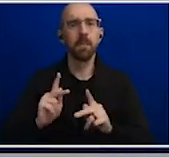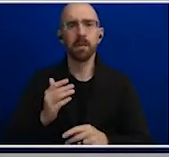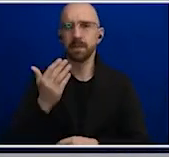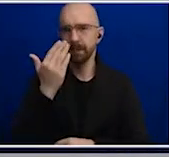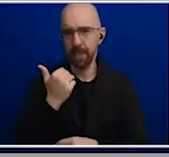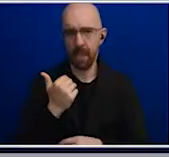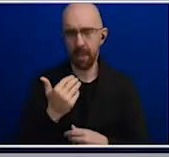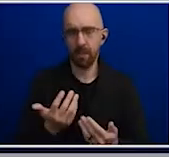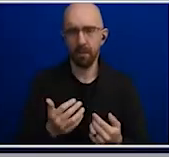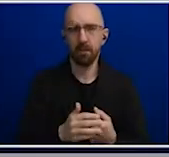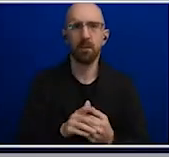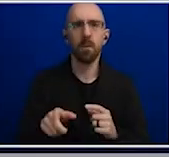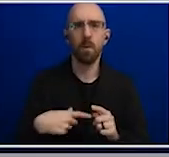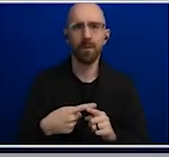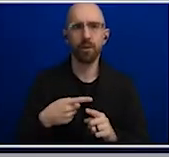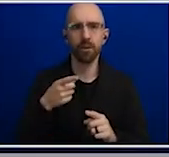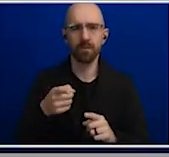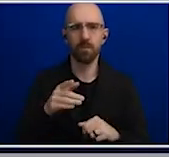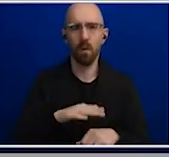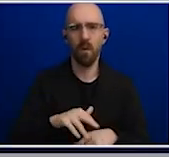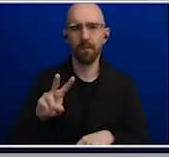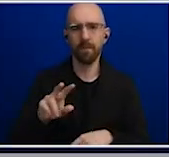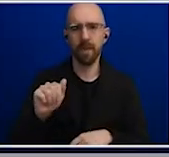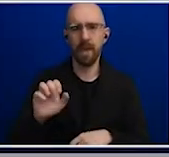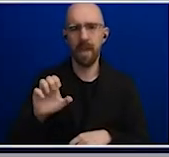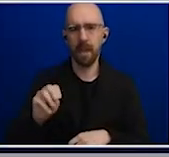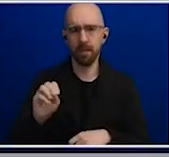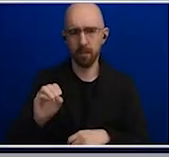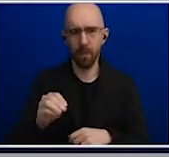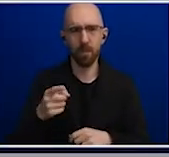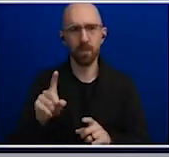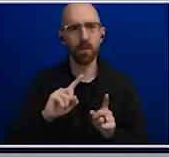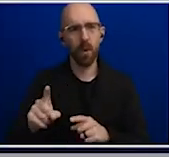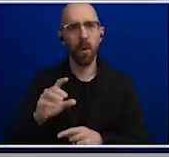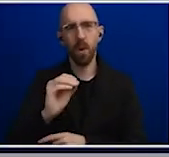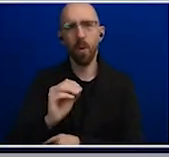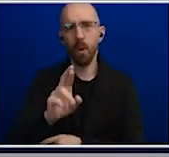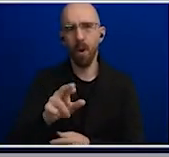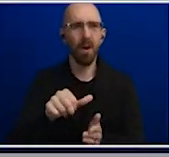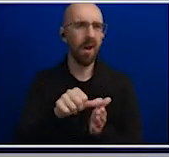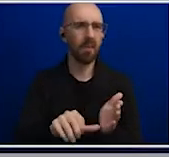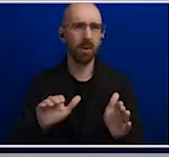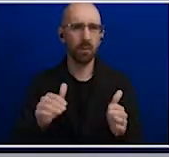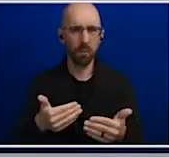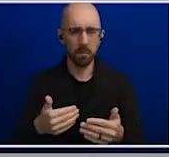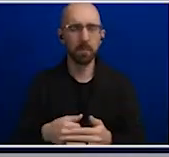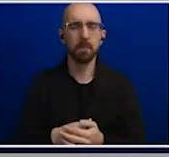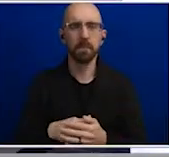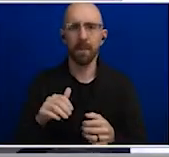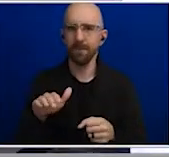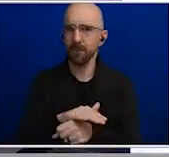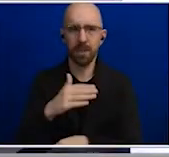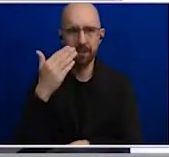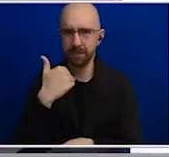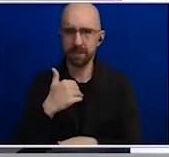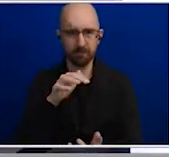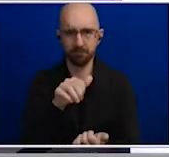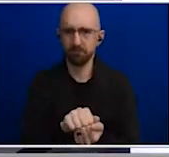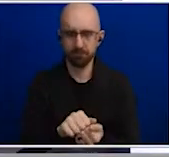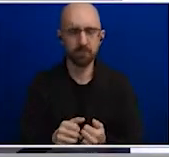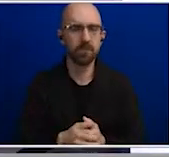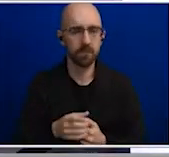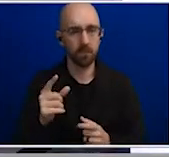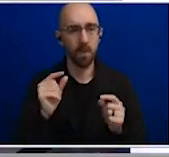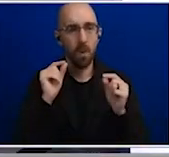they go on VA ECMO. So go to the operating room and are fully asleep for it. And then you open your eyes and you're